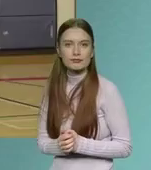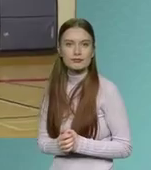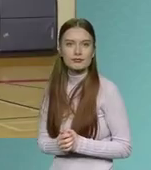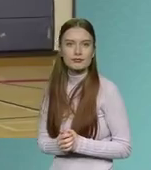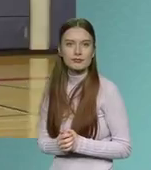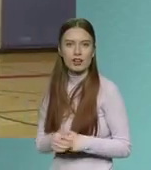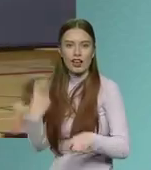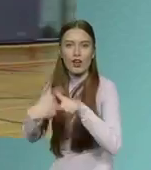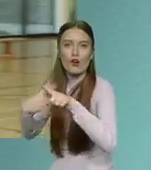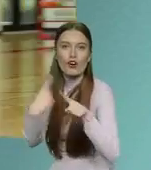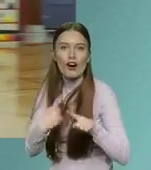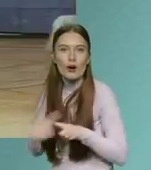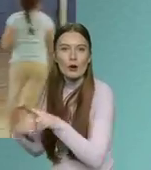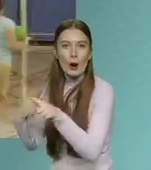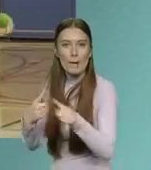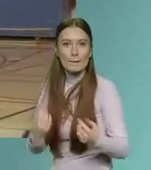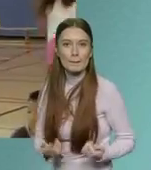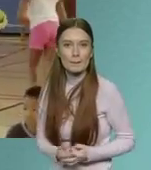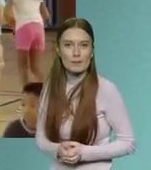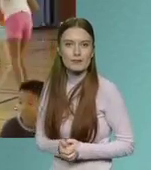Let's go, let's go, let's hustle!